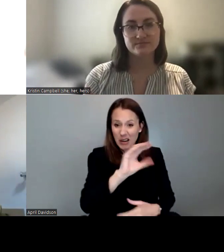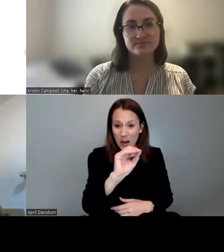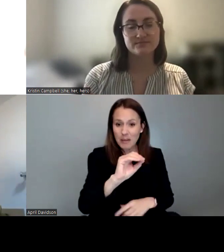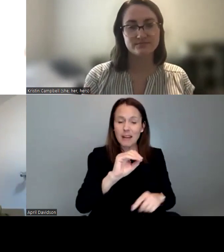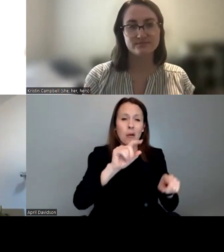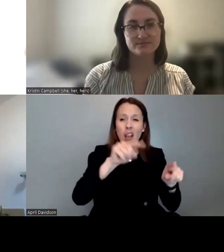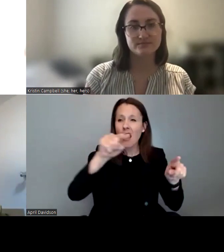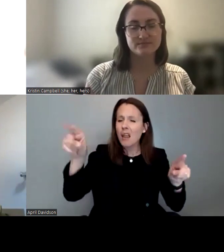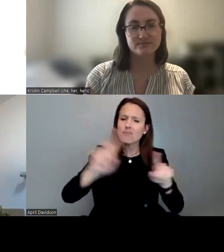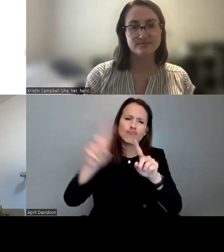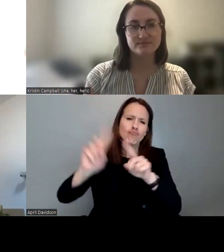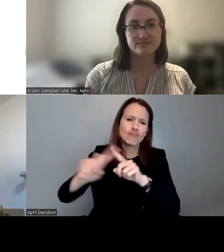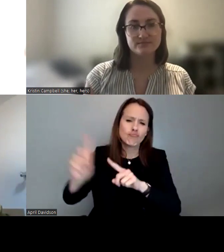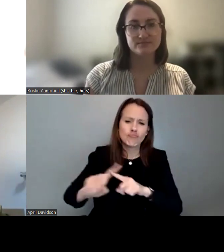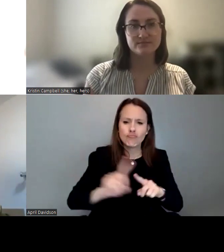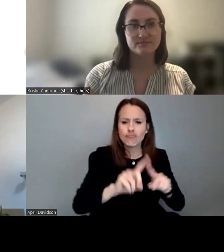And,